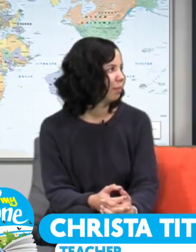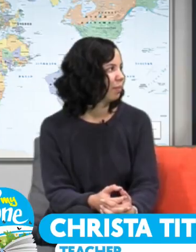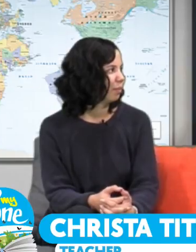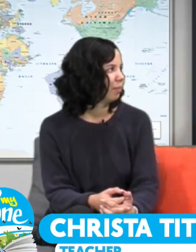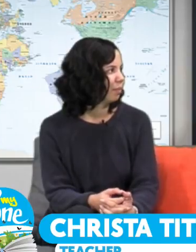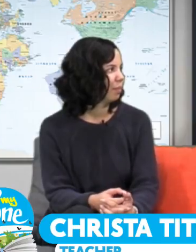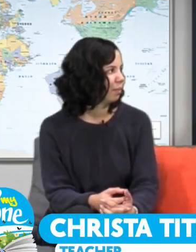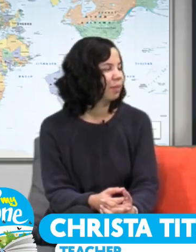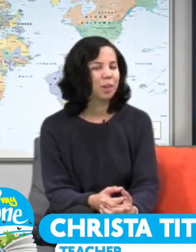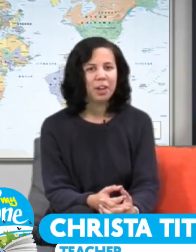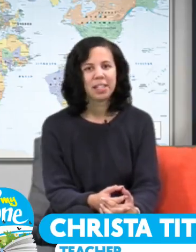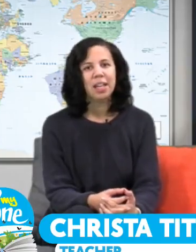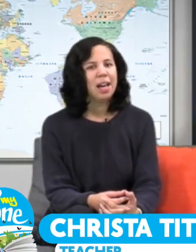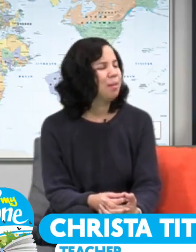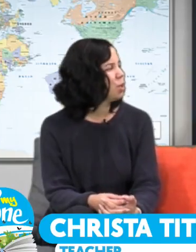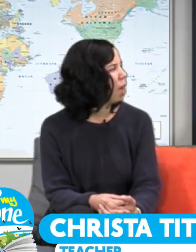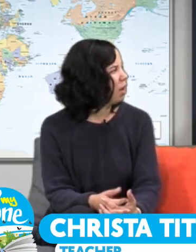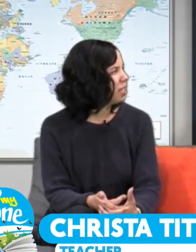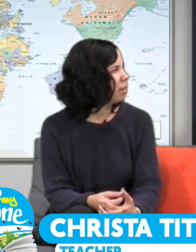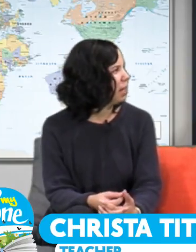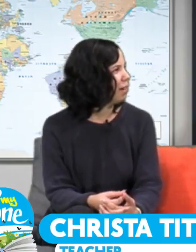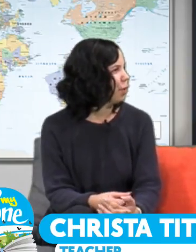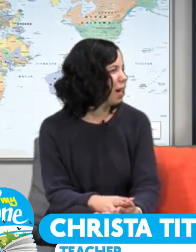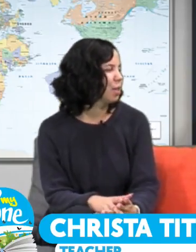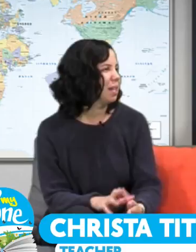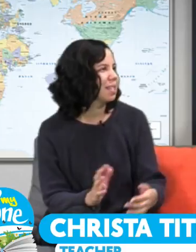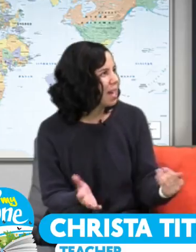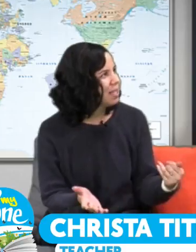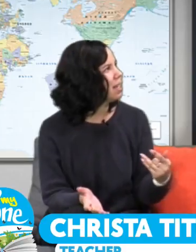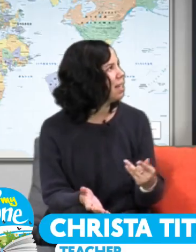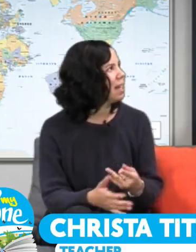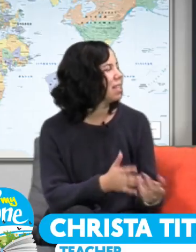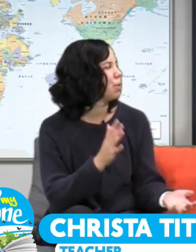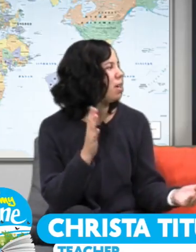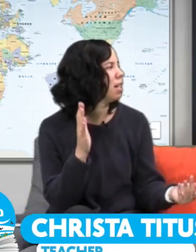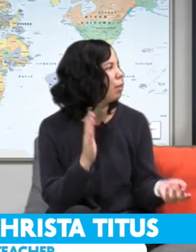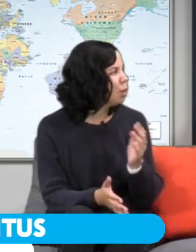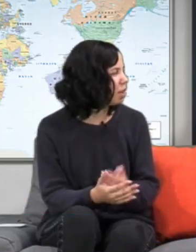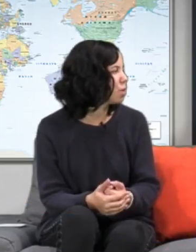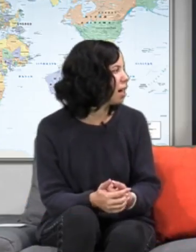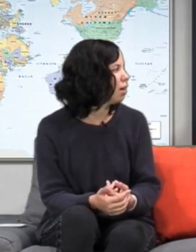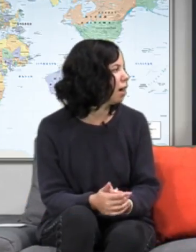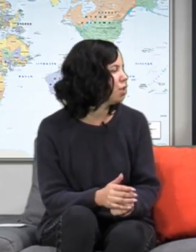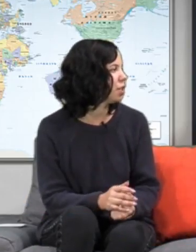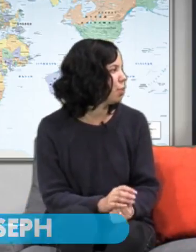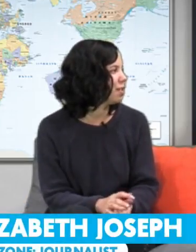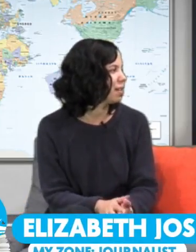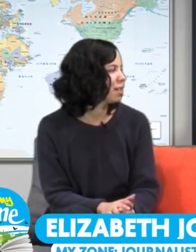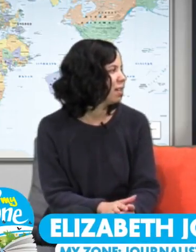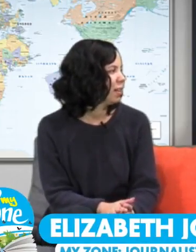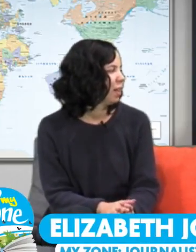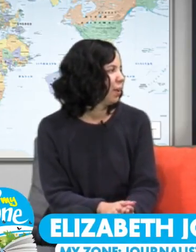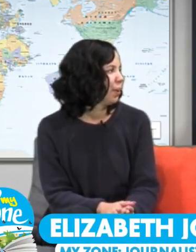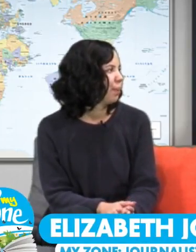then also to type them all right um so how has that been like for you has it been exciting has it been a roller coaster how how did you experience